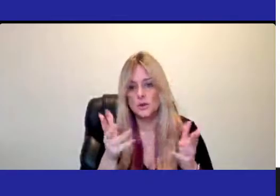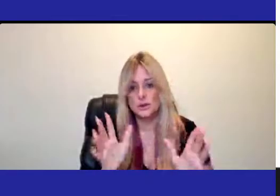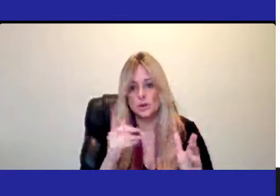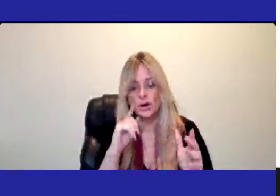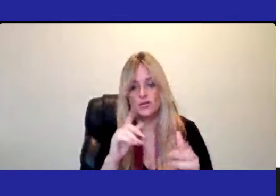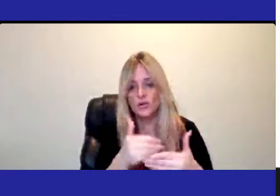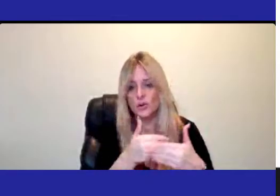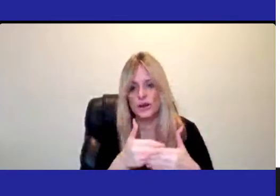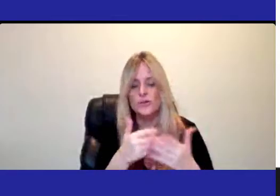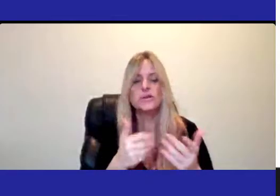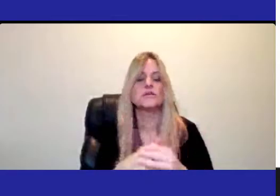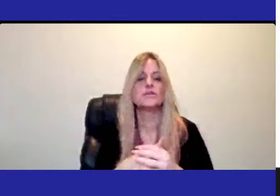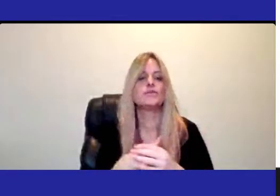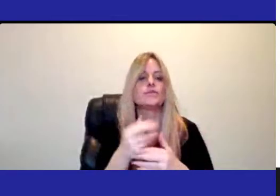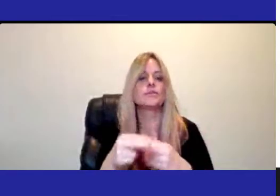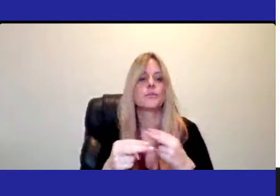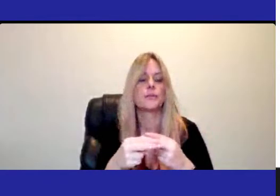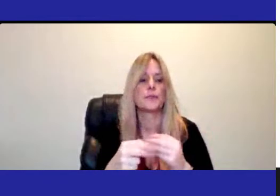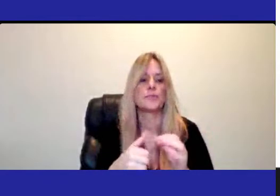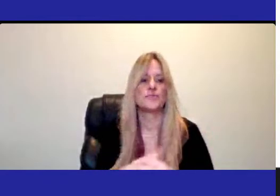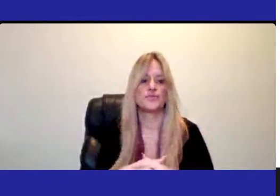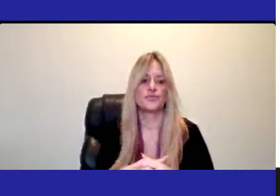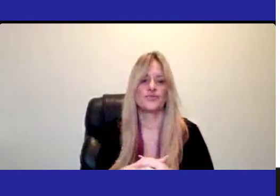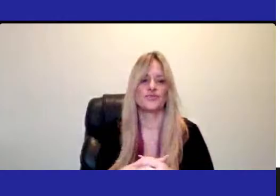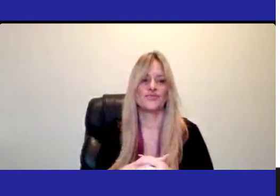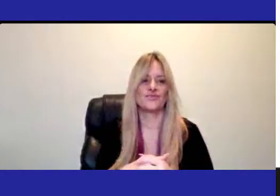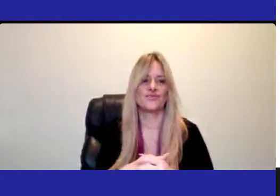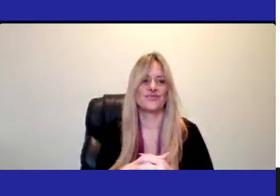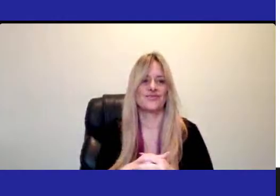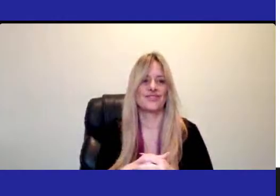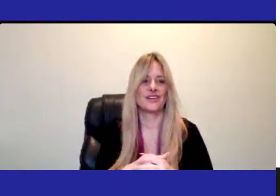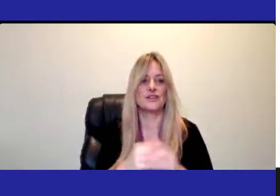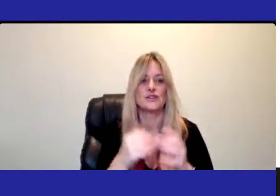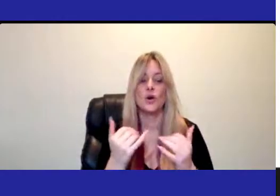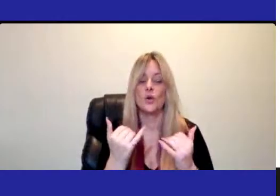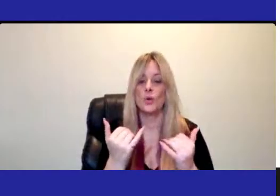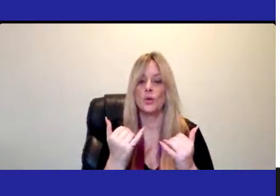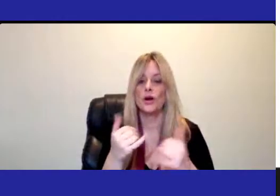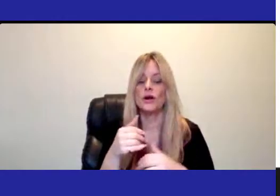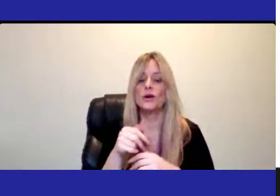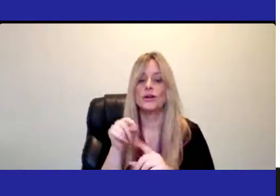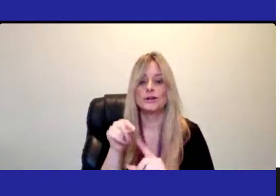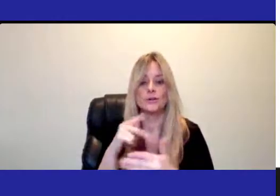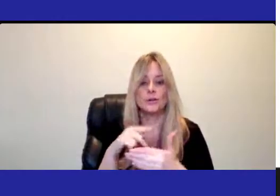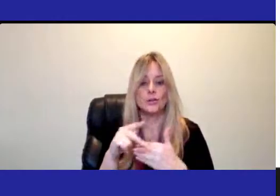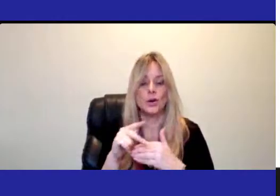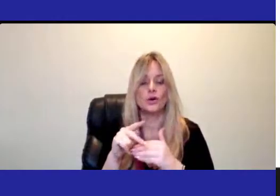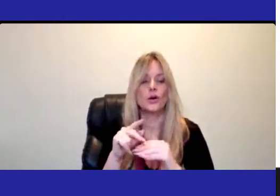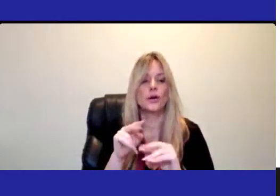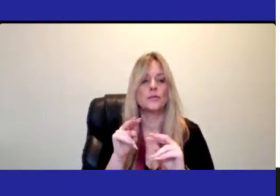babies. Next slide, please. So PeriWatch Vigilance is a